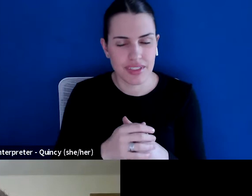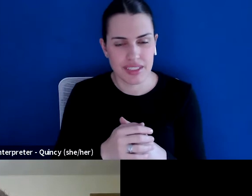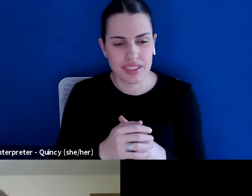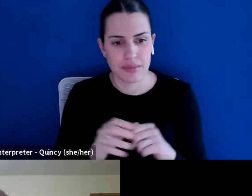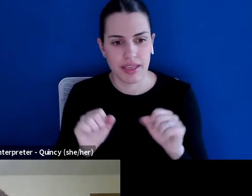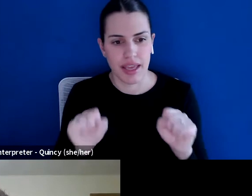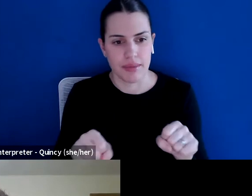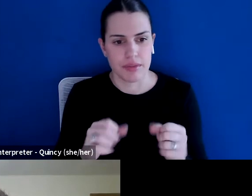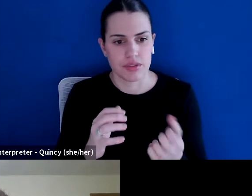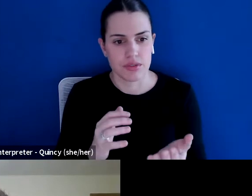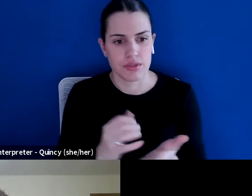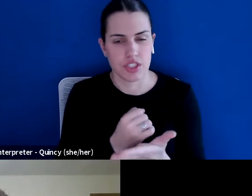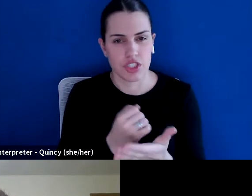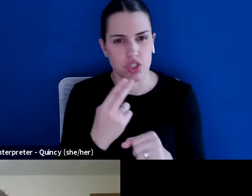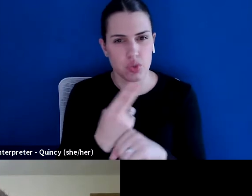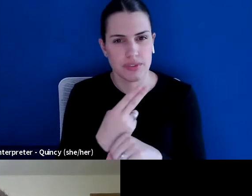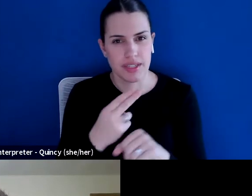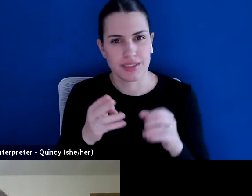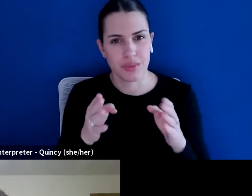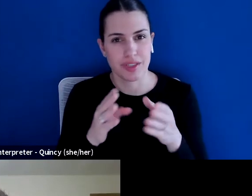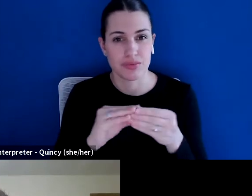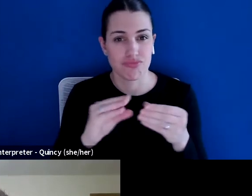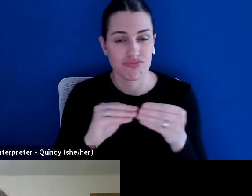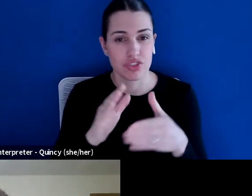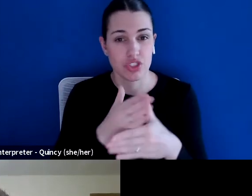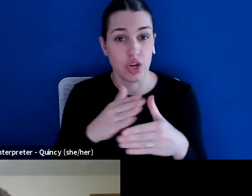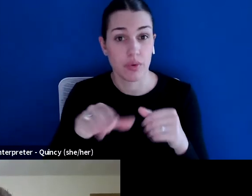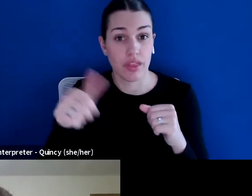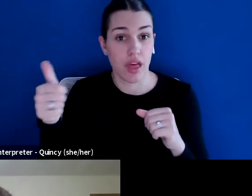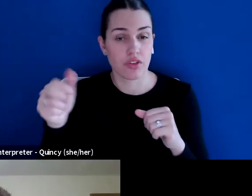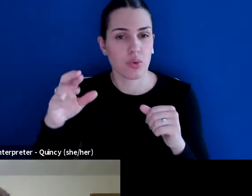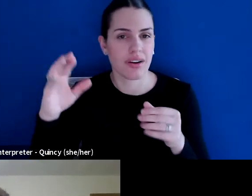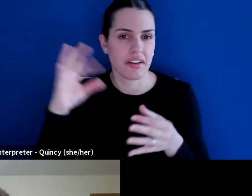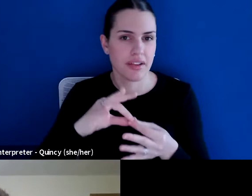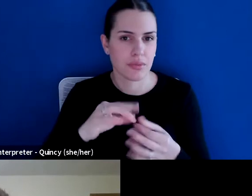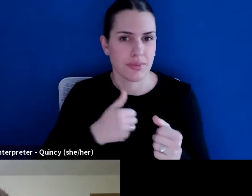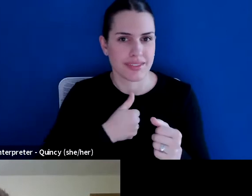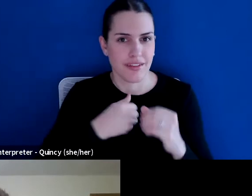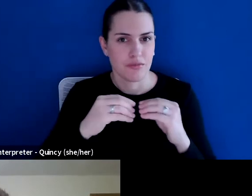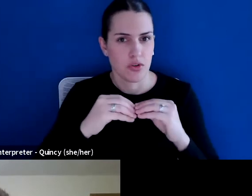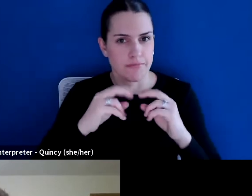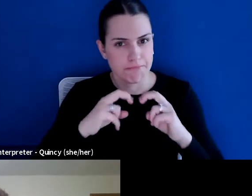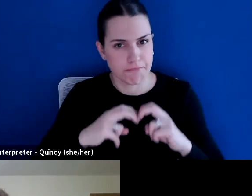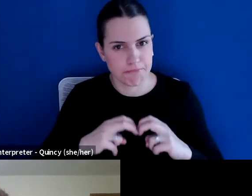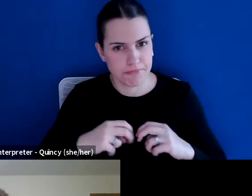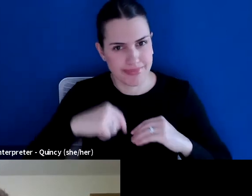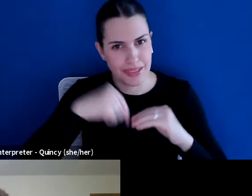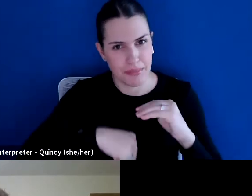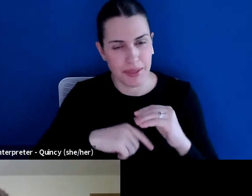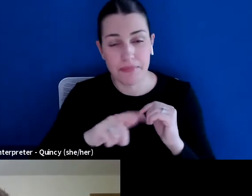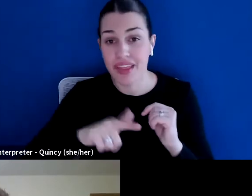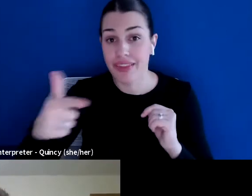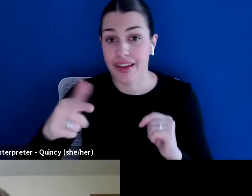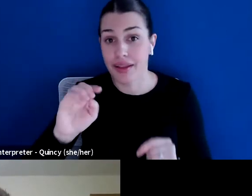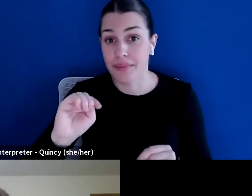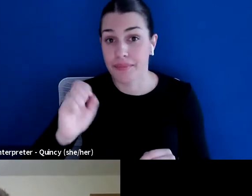to use that as a way to share with others or just connect with myself more deeply. And then I'll let Maggie